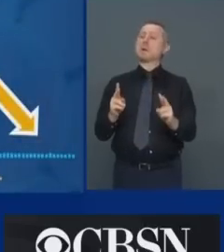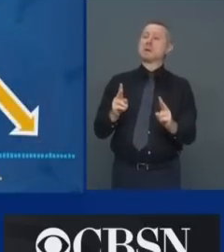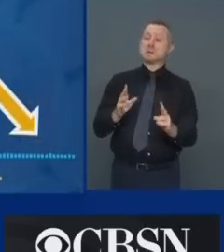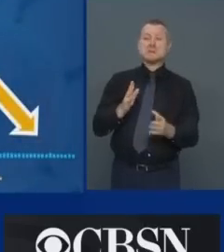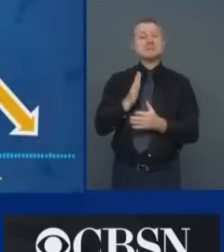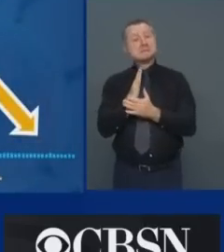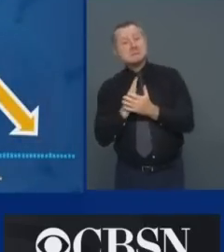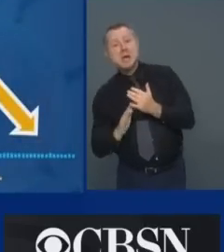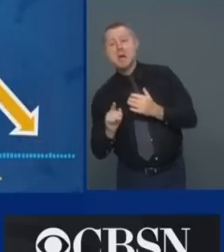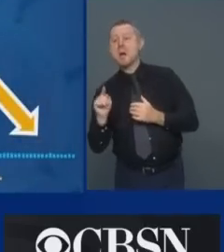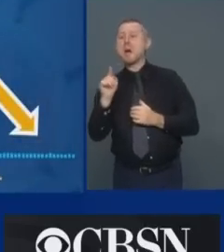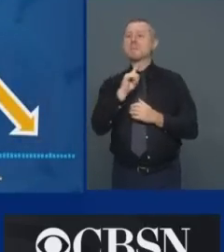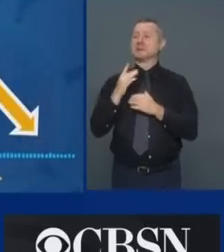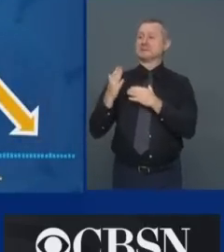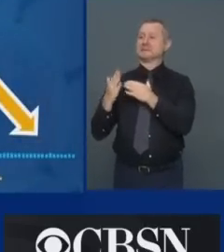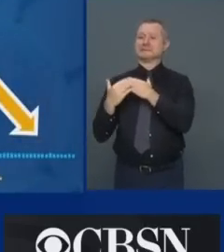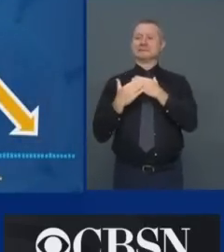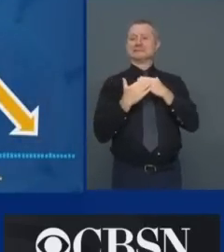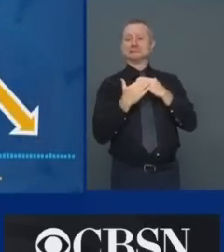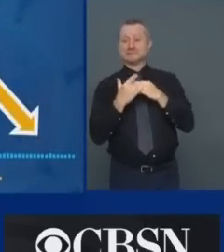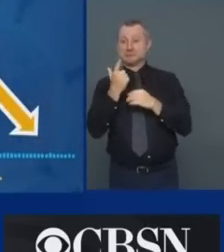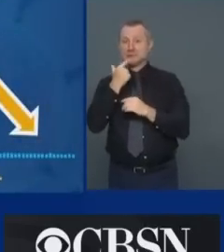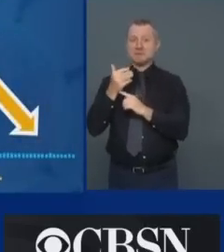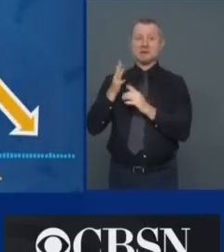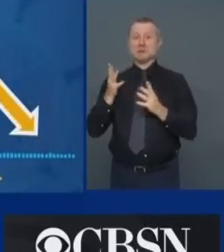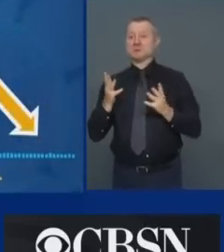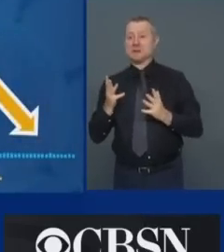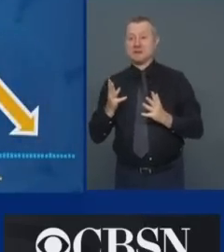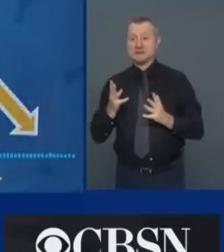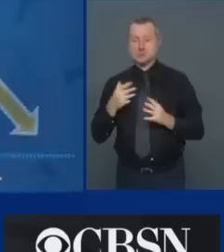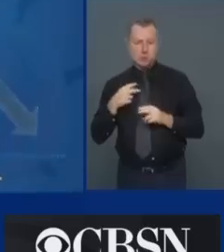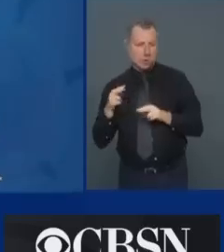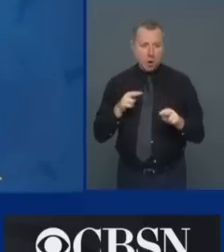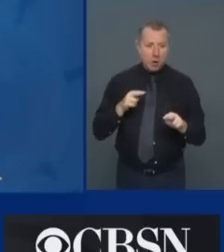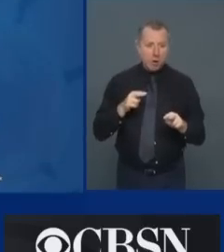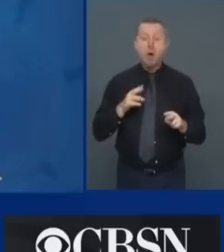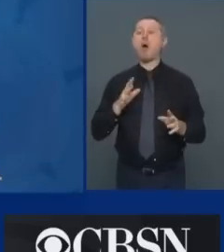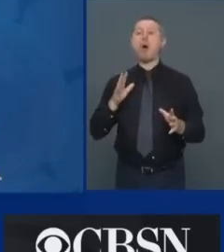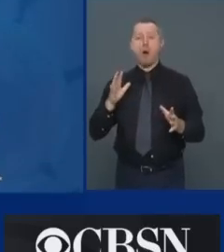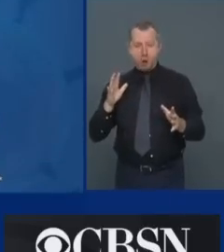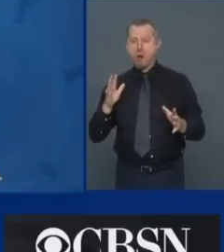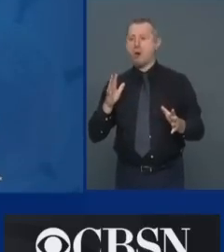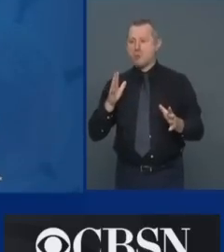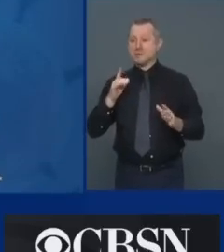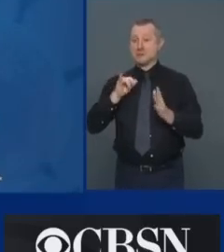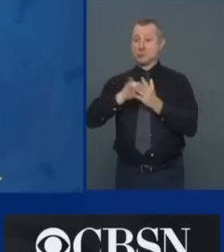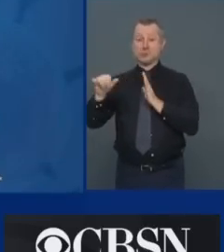watching. Overall, statewide, the number was about 1% yesterday.